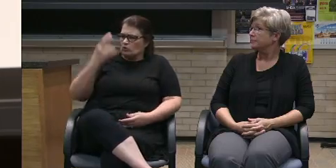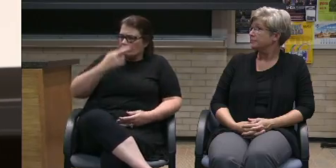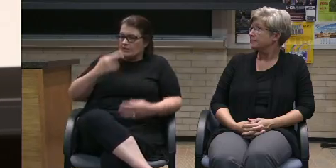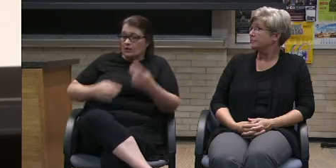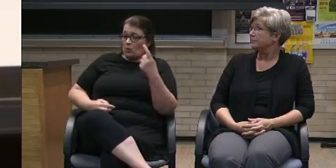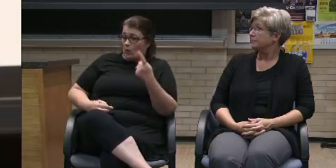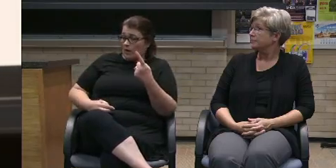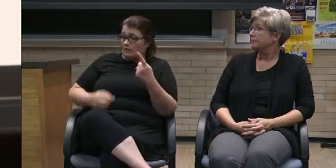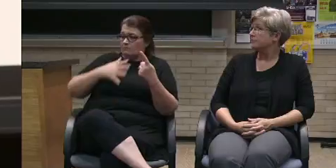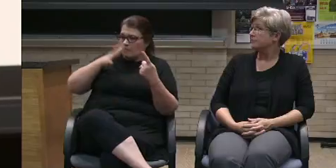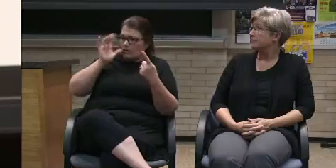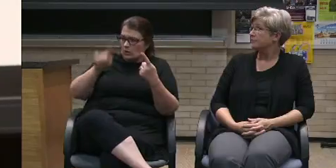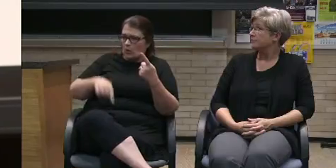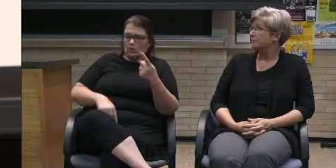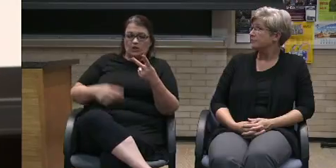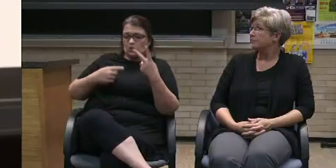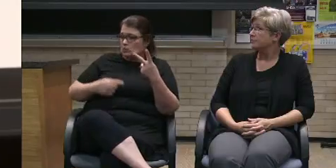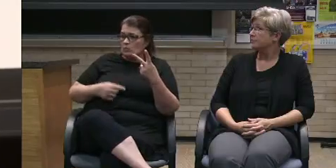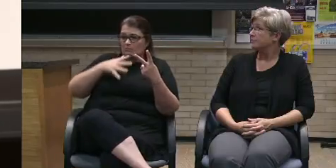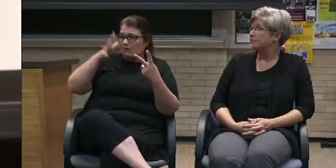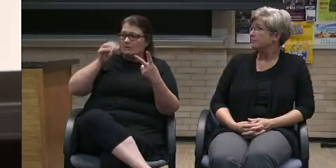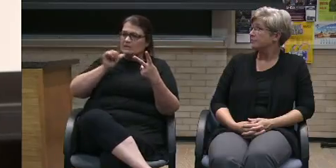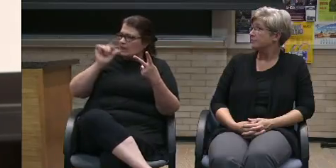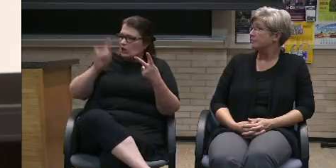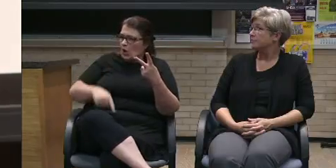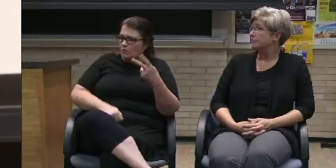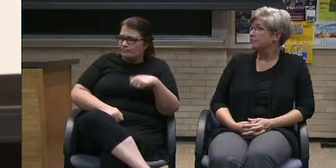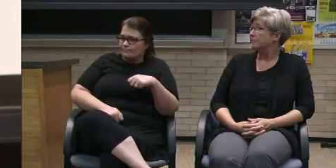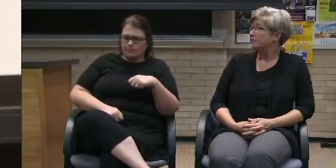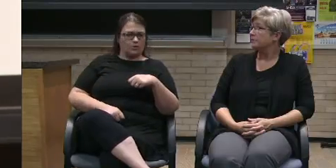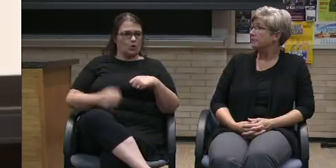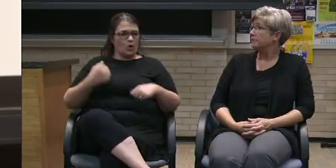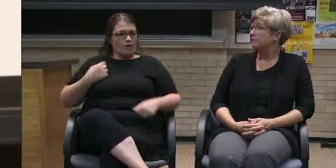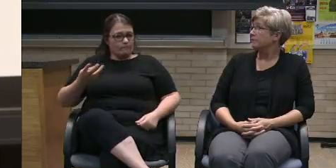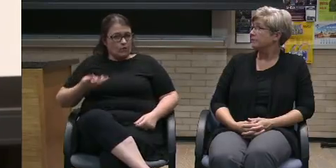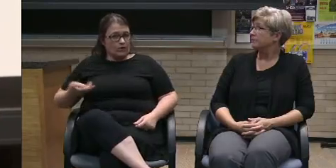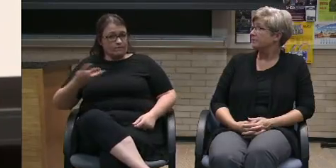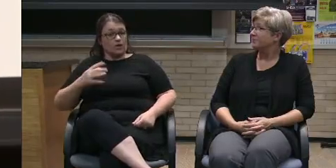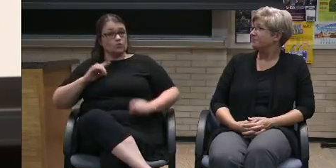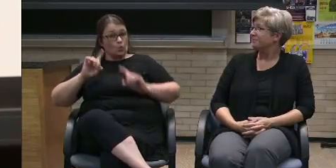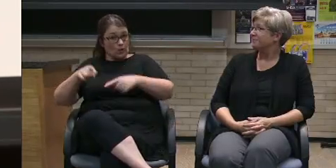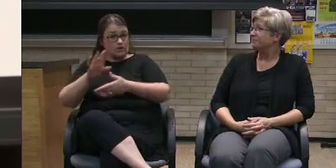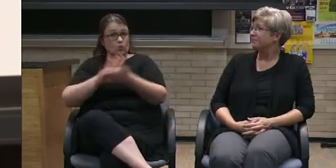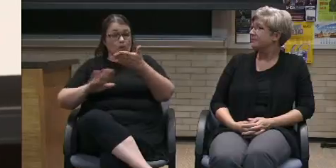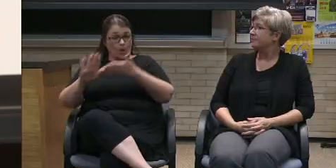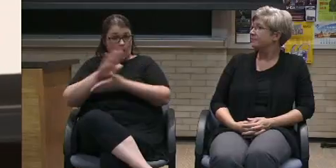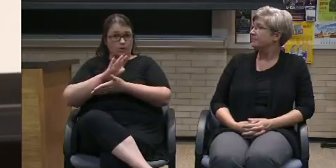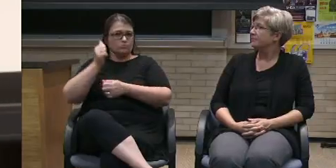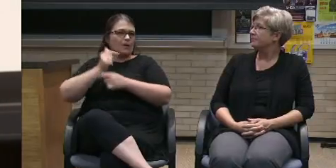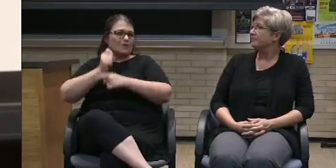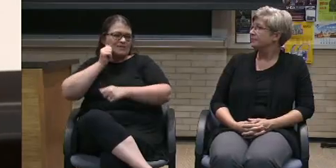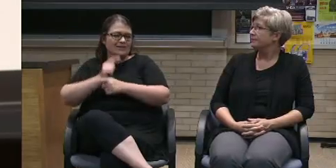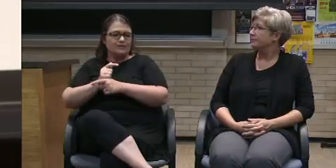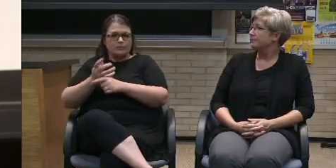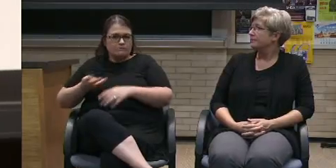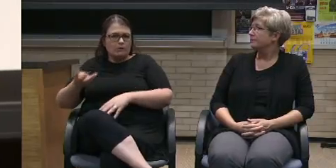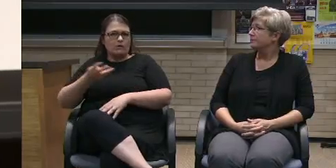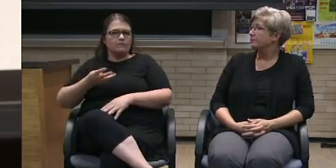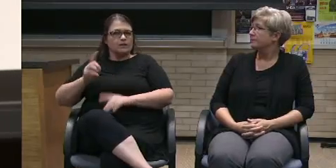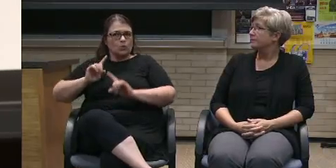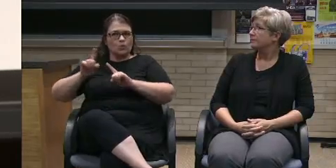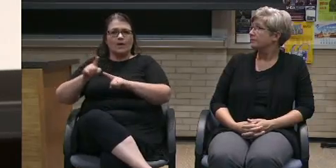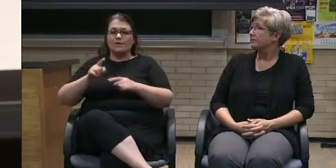went, and 2, because his parents didn't go. We all 4 went and completed because our parents didn't go and wanted